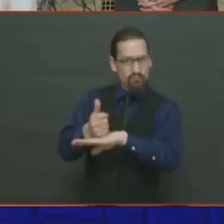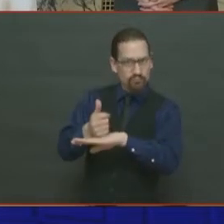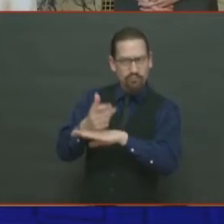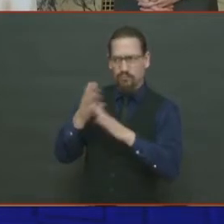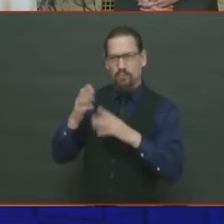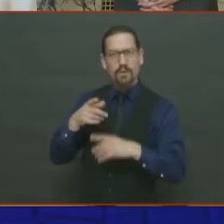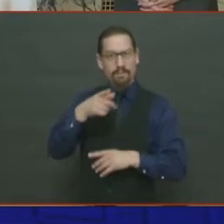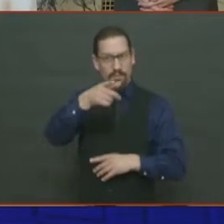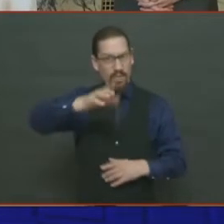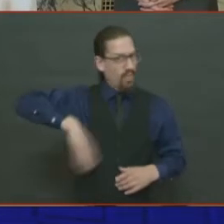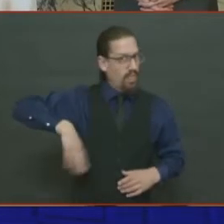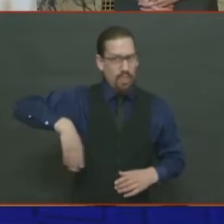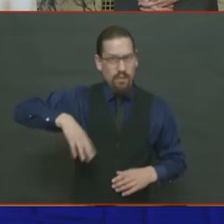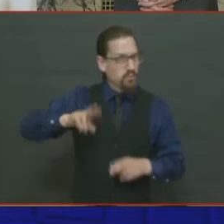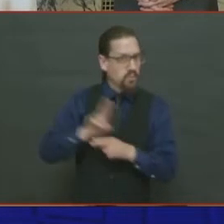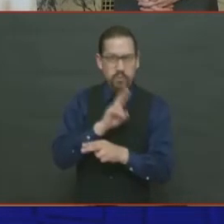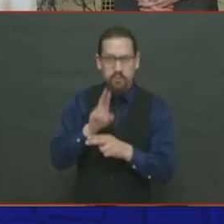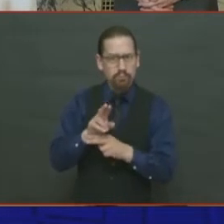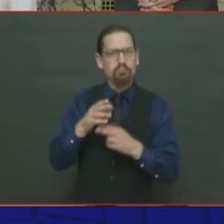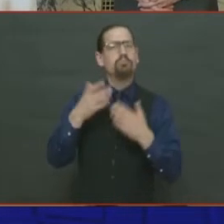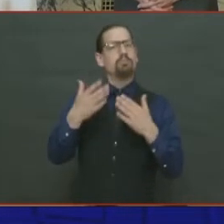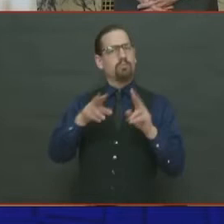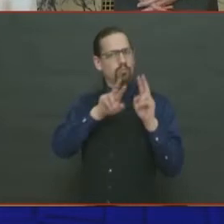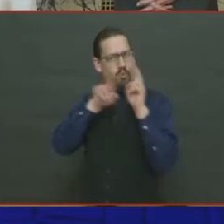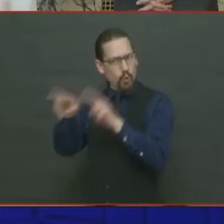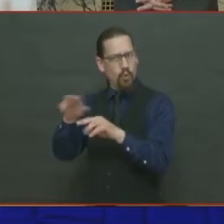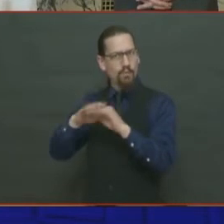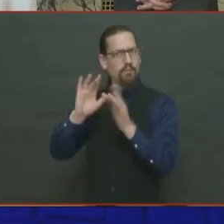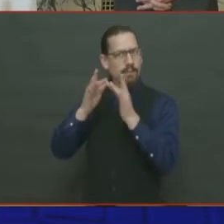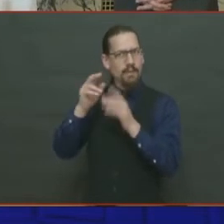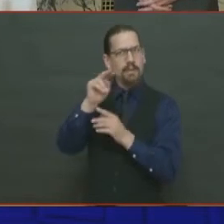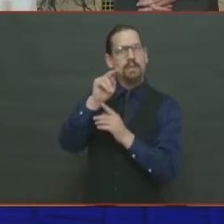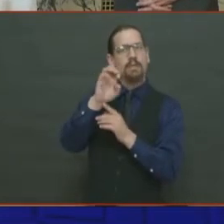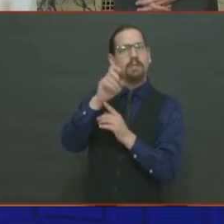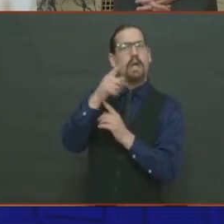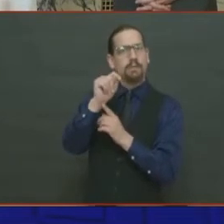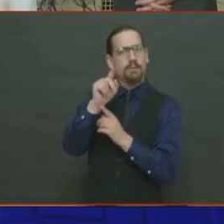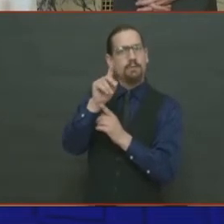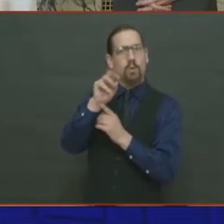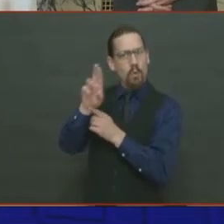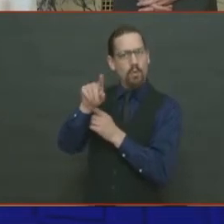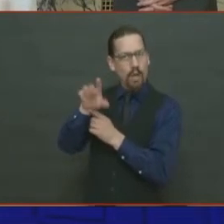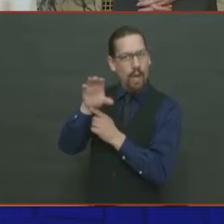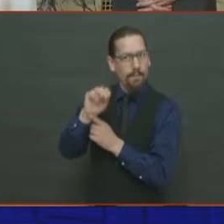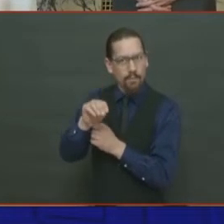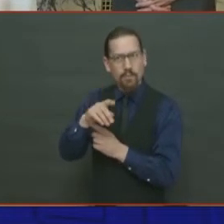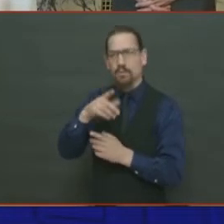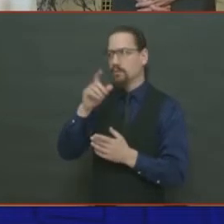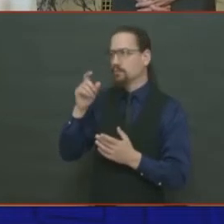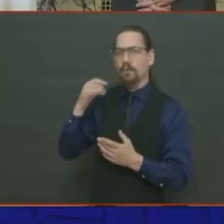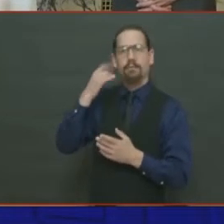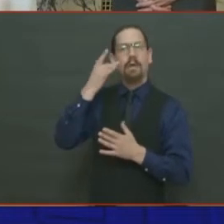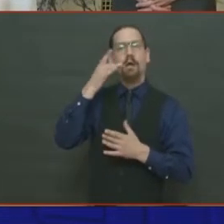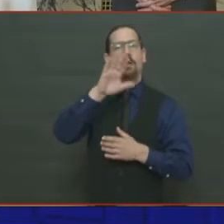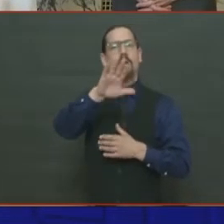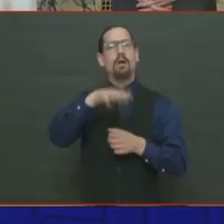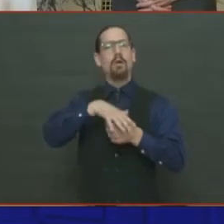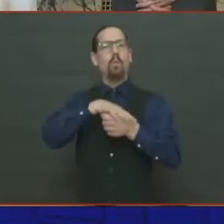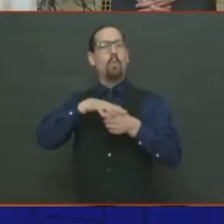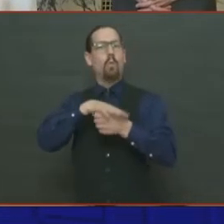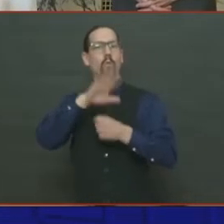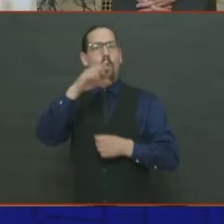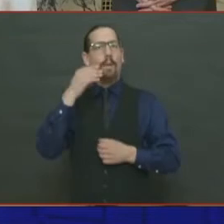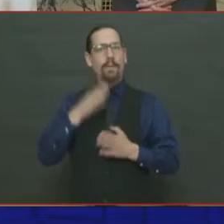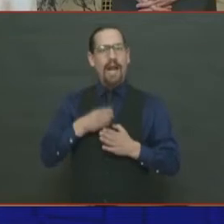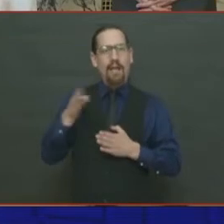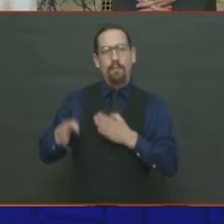connect us to our neighbors, to know who our neighbors are who need a hand, and also for us to reach out if